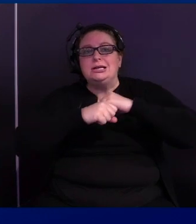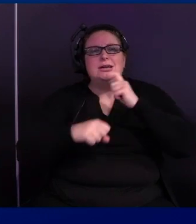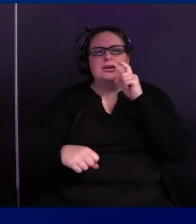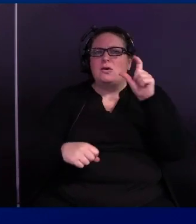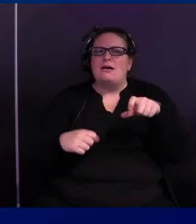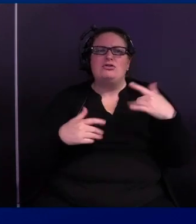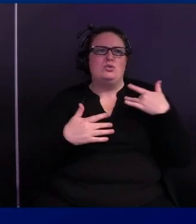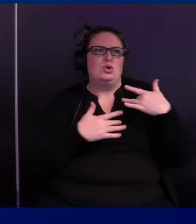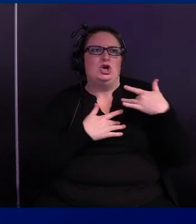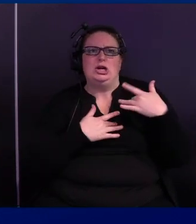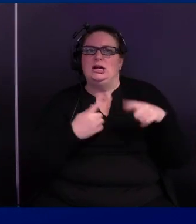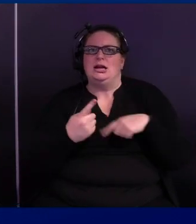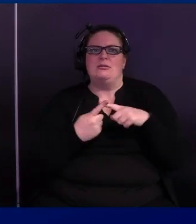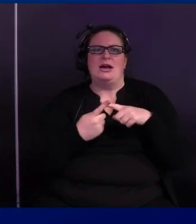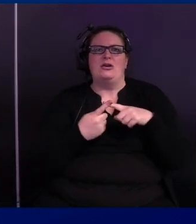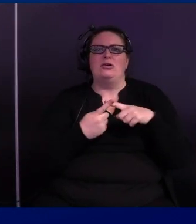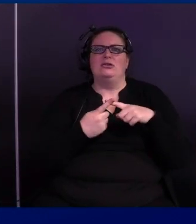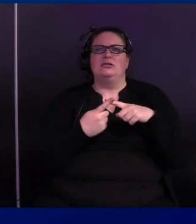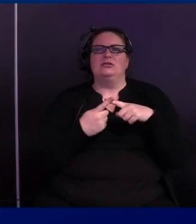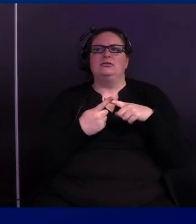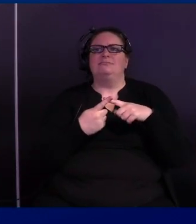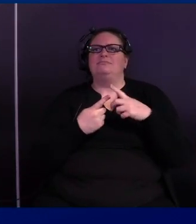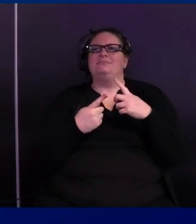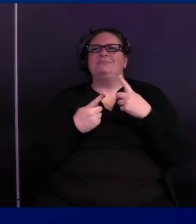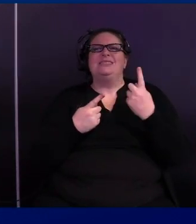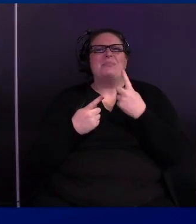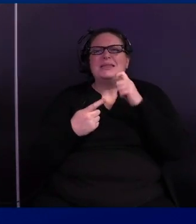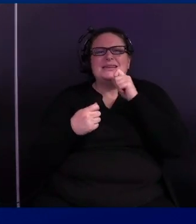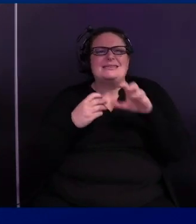have to worry a thing that doesn't add value to